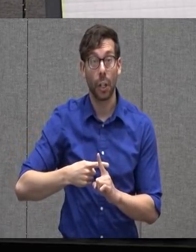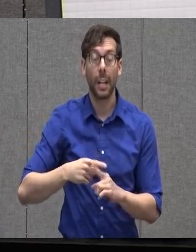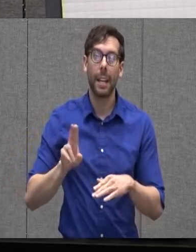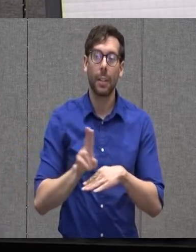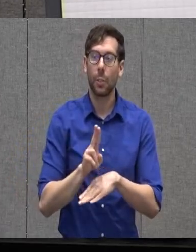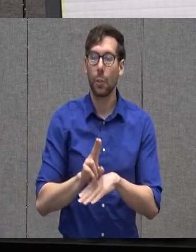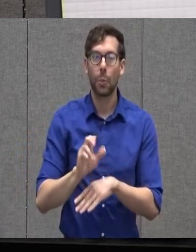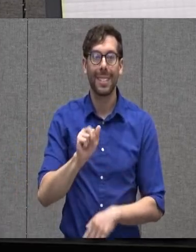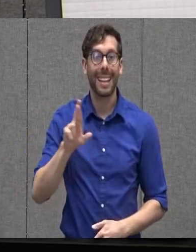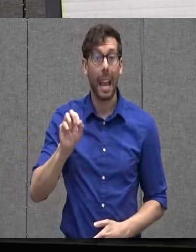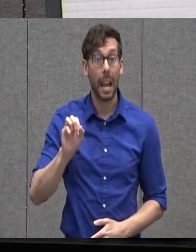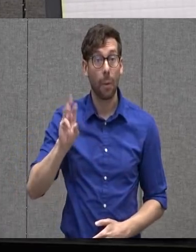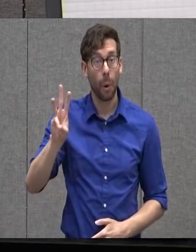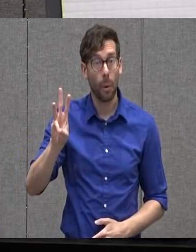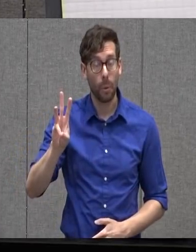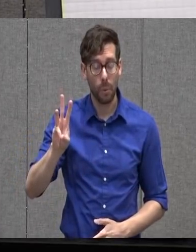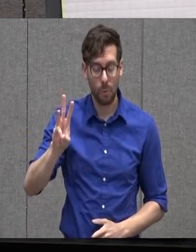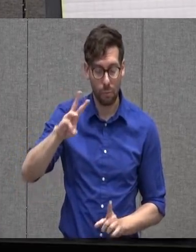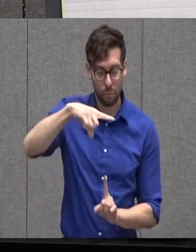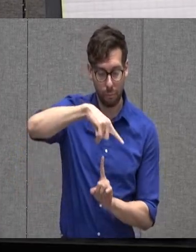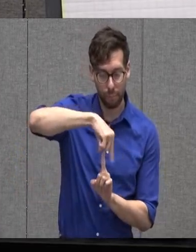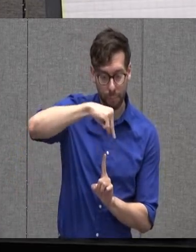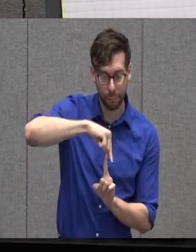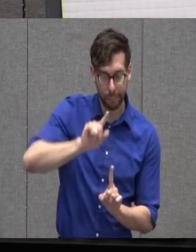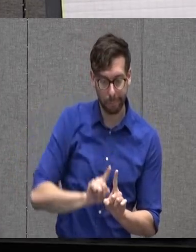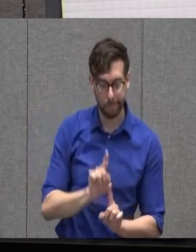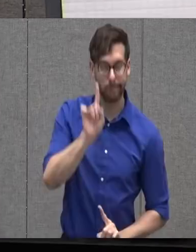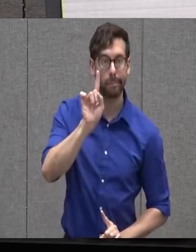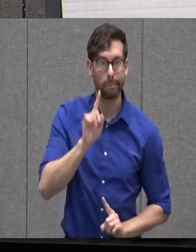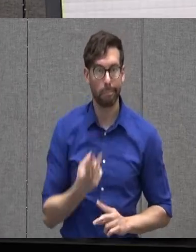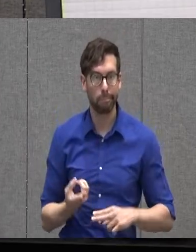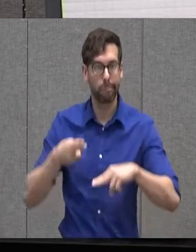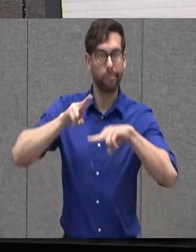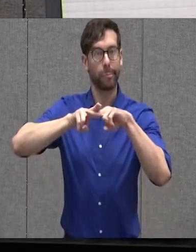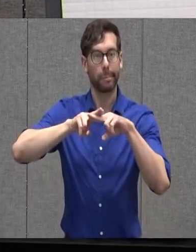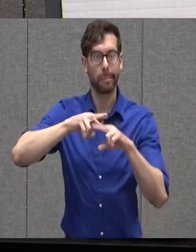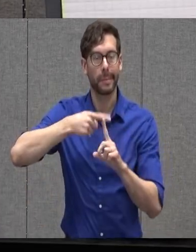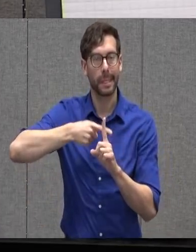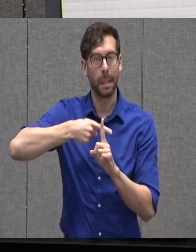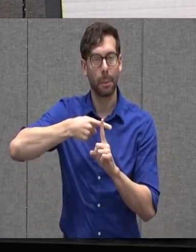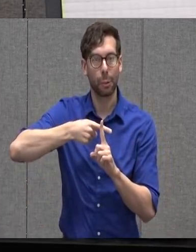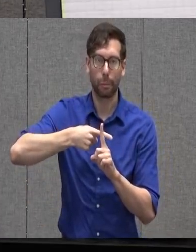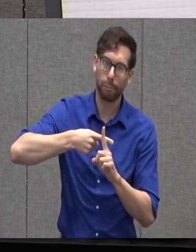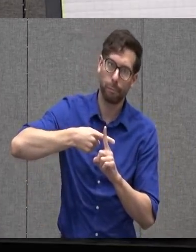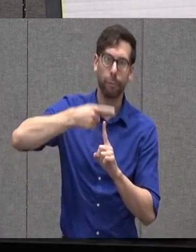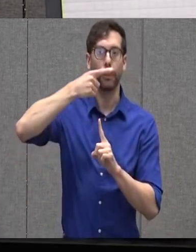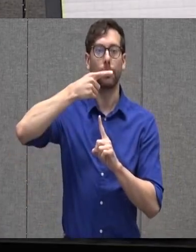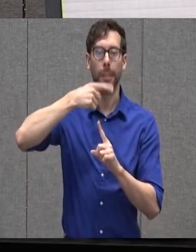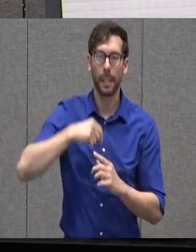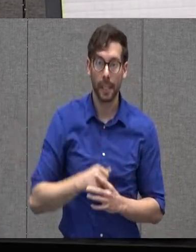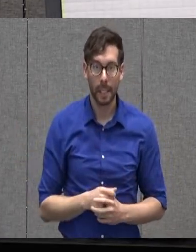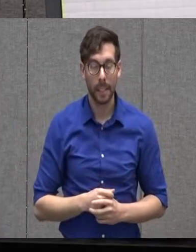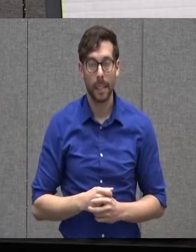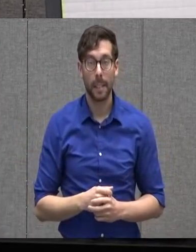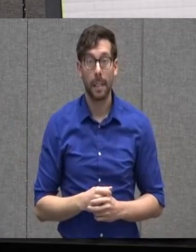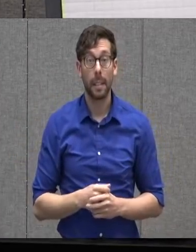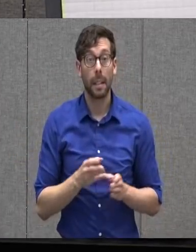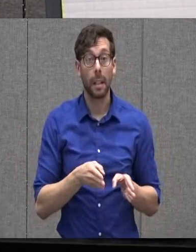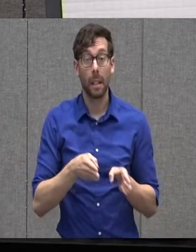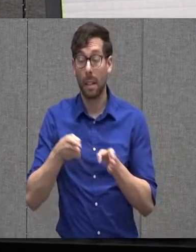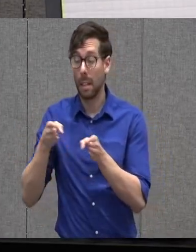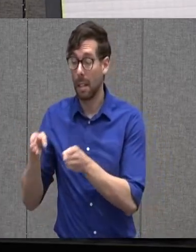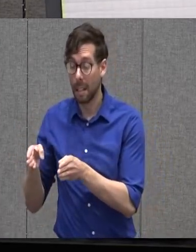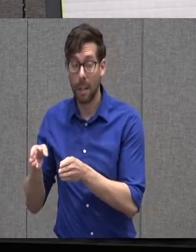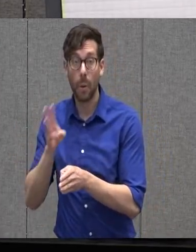temperature. I could have written the words out. I can use symbols. And then lastly, when I'm letting the